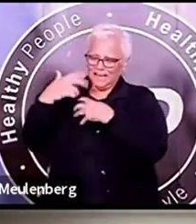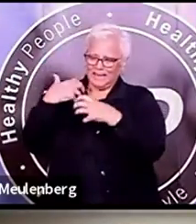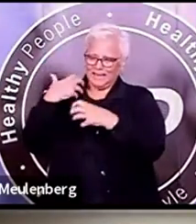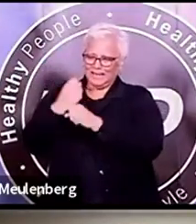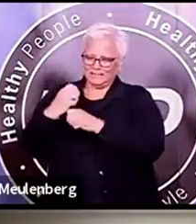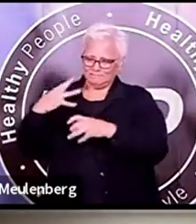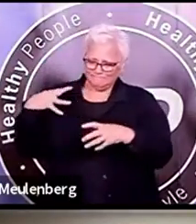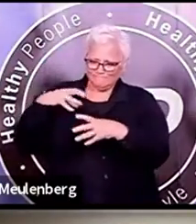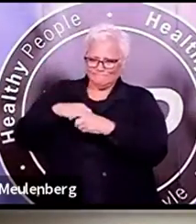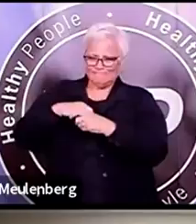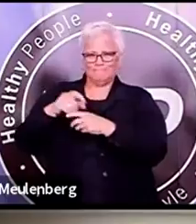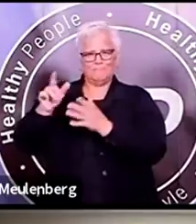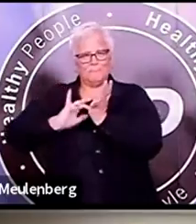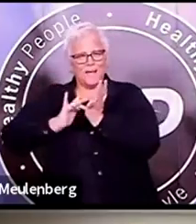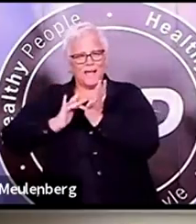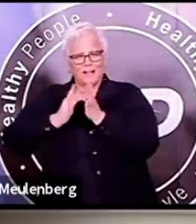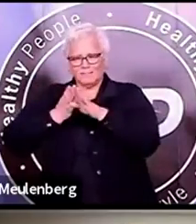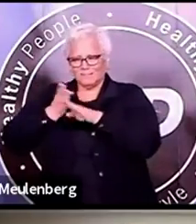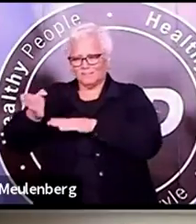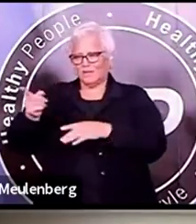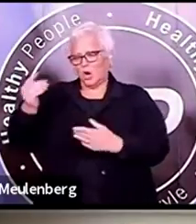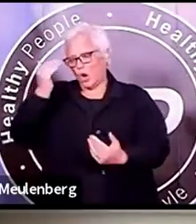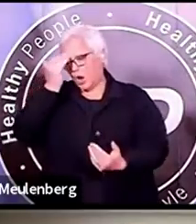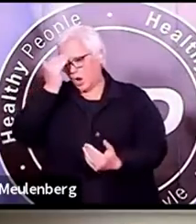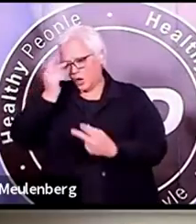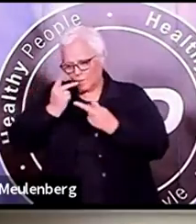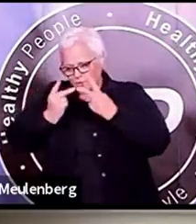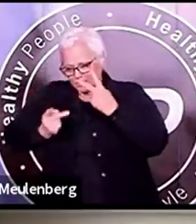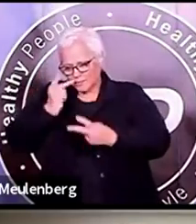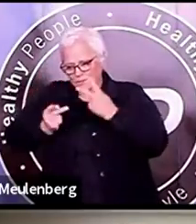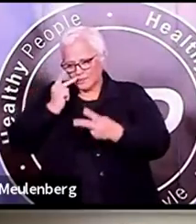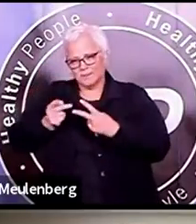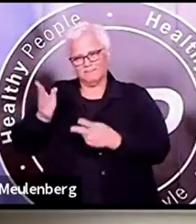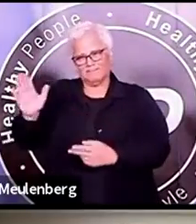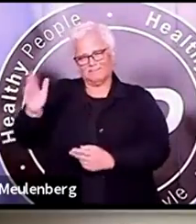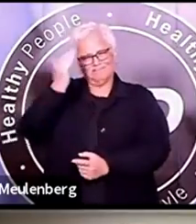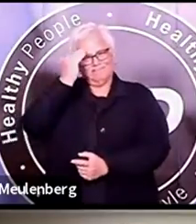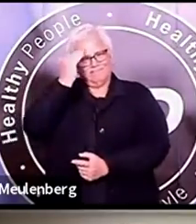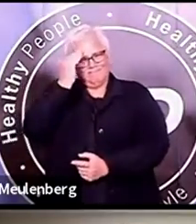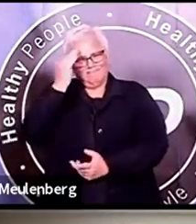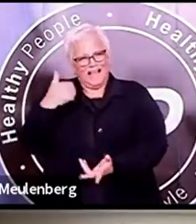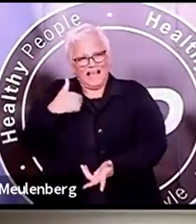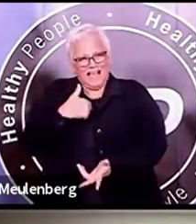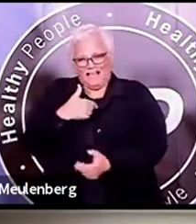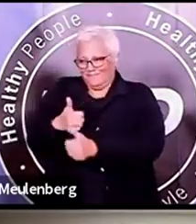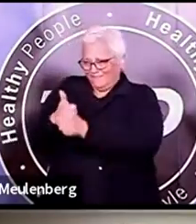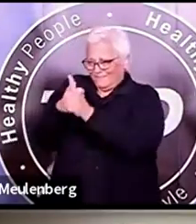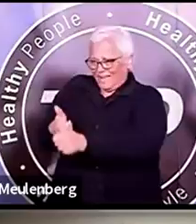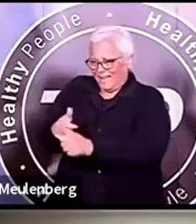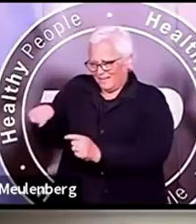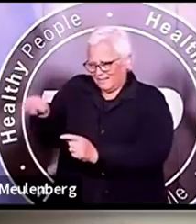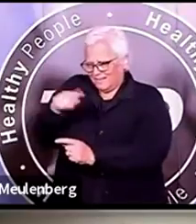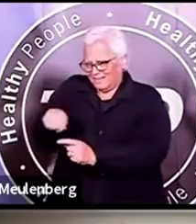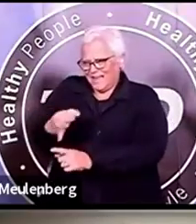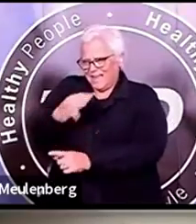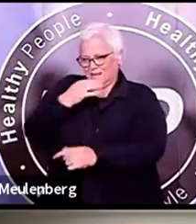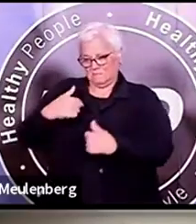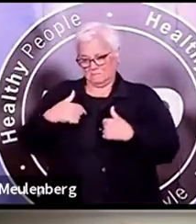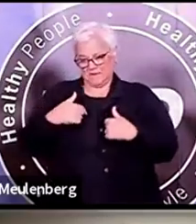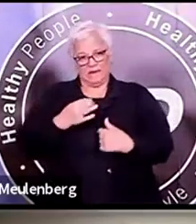individuals. These are our neighbors in this region who are being afflicted by this virus, who are